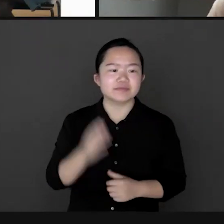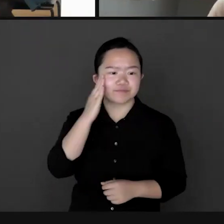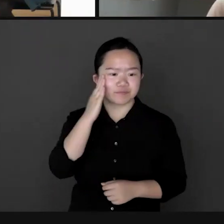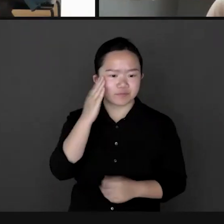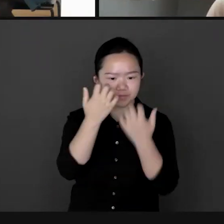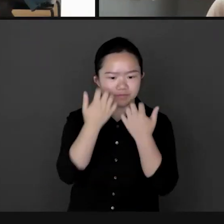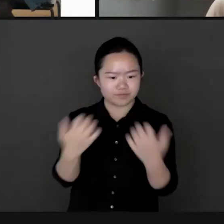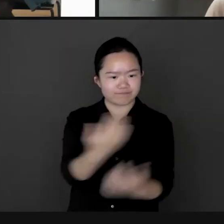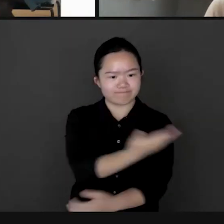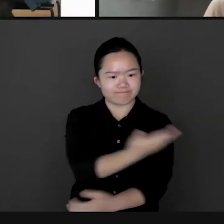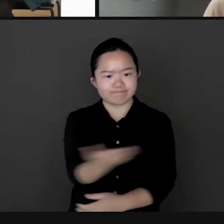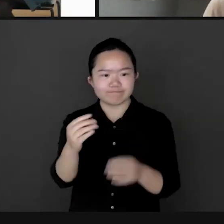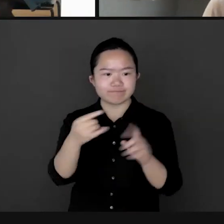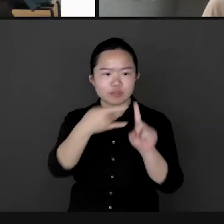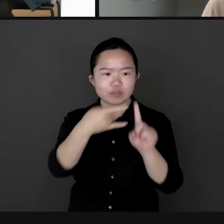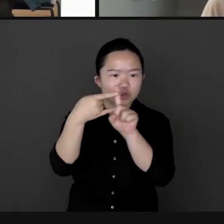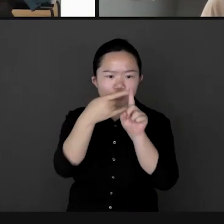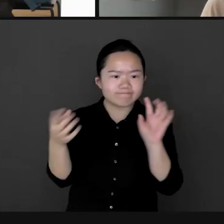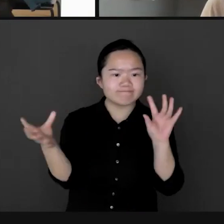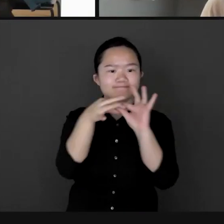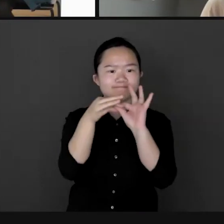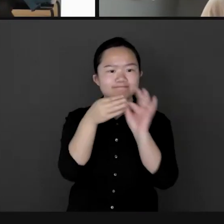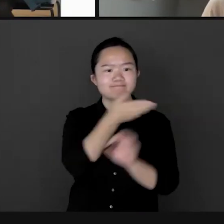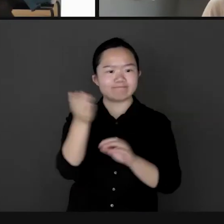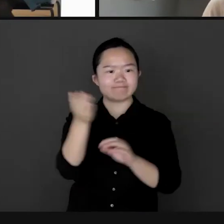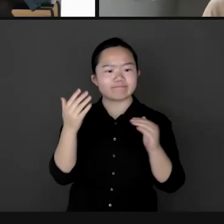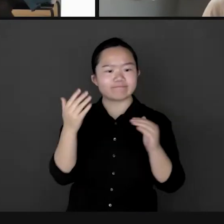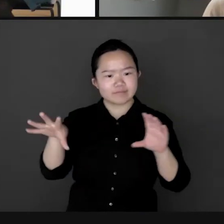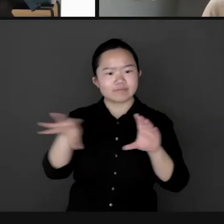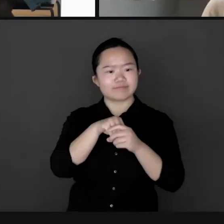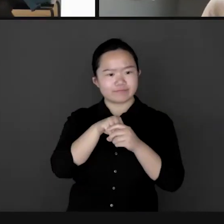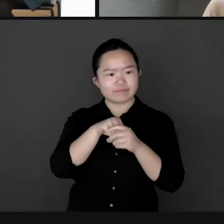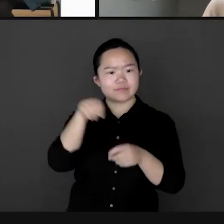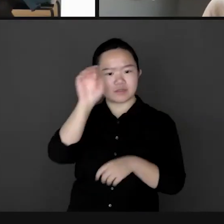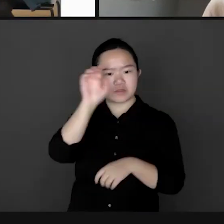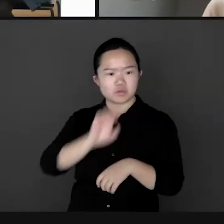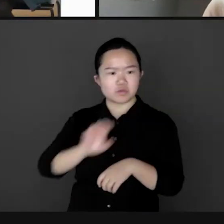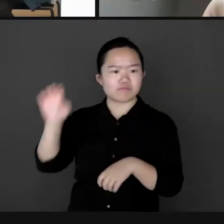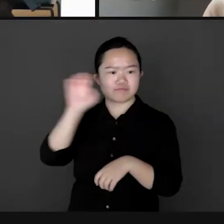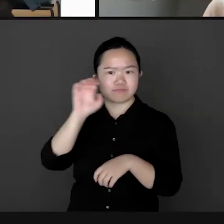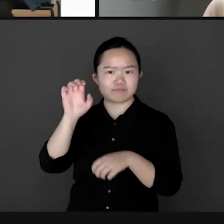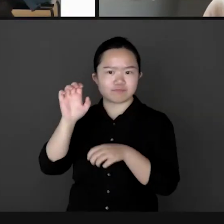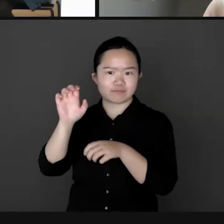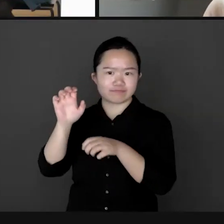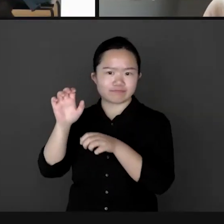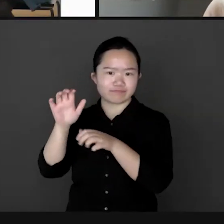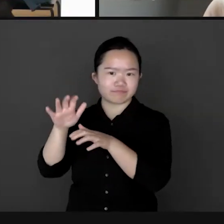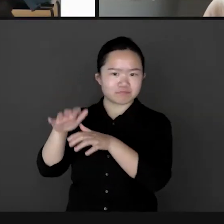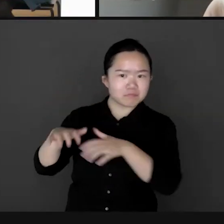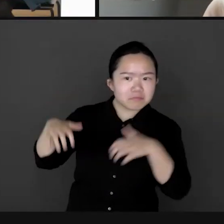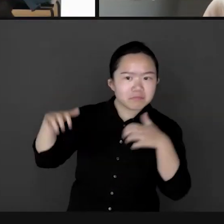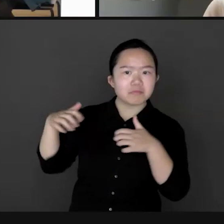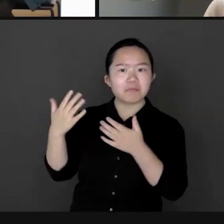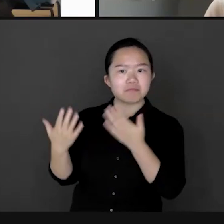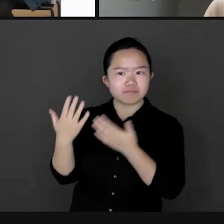entitled to vote, I'm sure all of you voted. And the result is now a new Parliament. We've had last